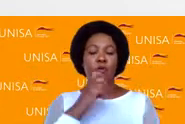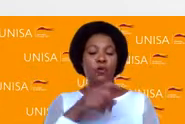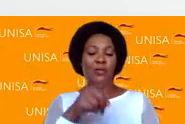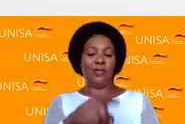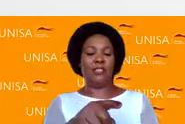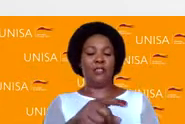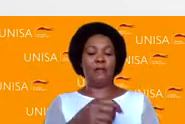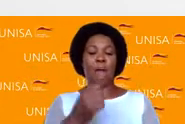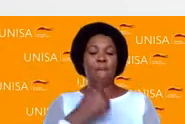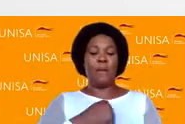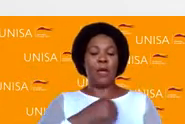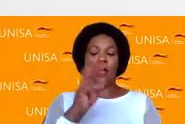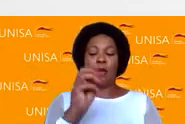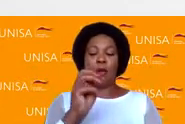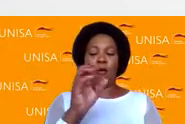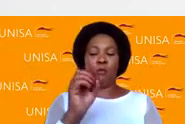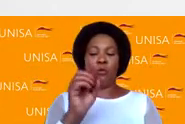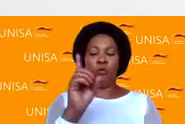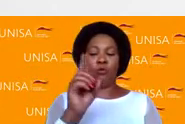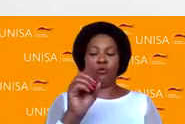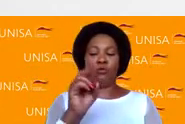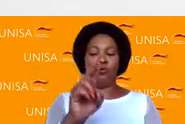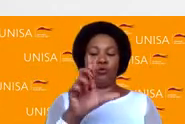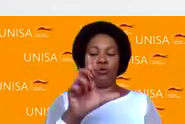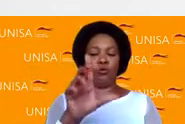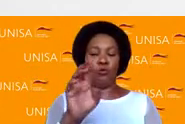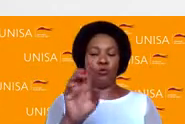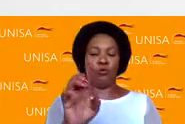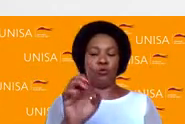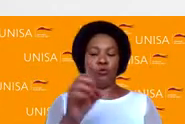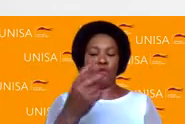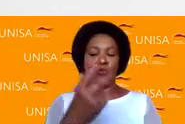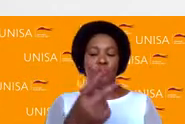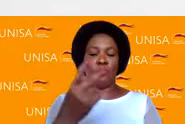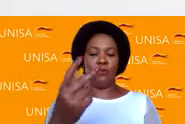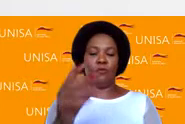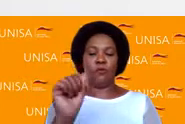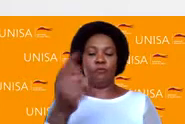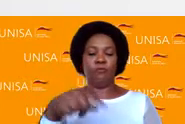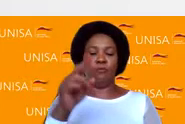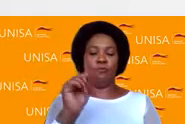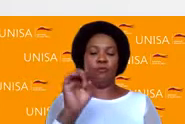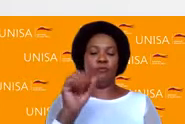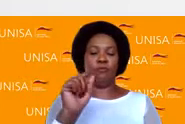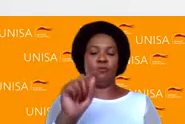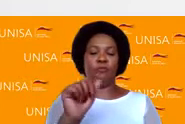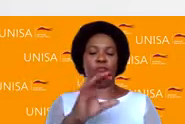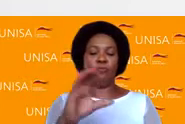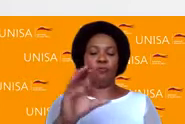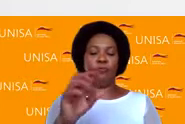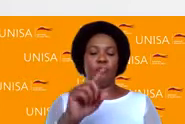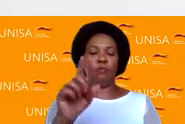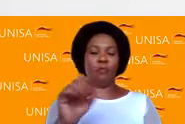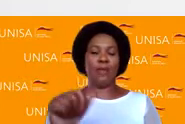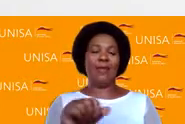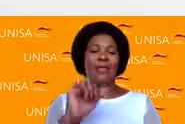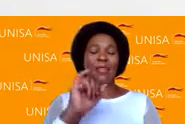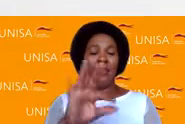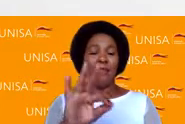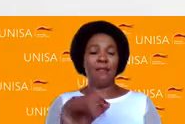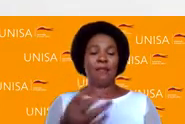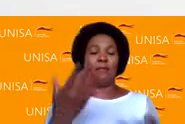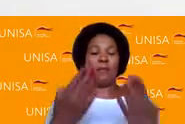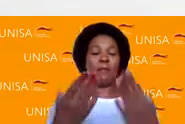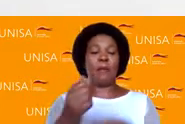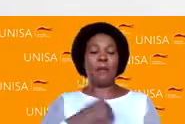email. But if it's, for instance, generally with My Life and myUnisa access, then it's inquire at unisa.ac.za.